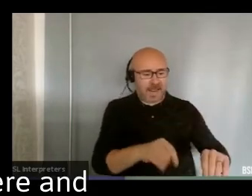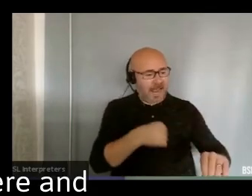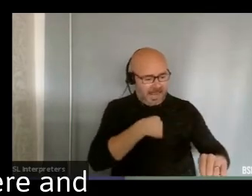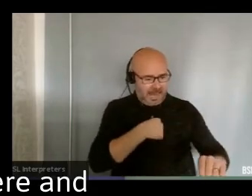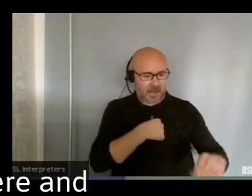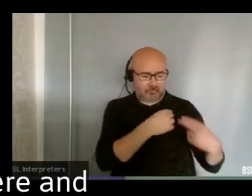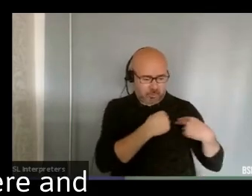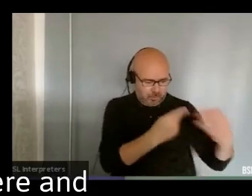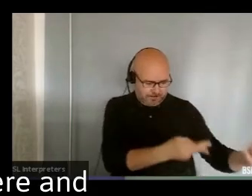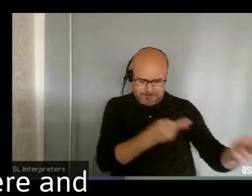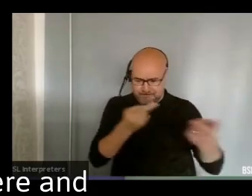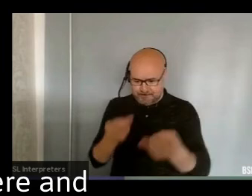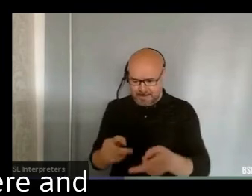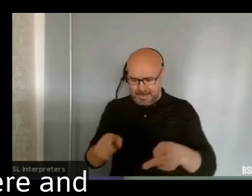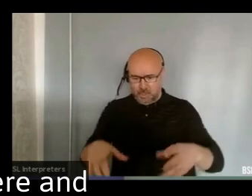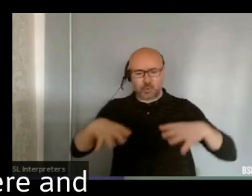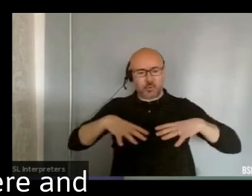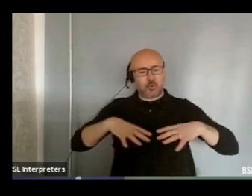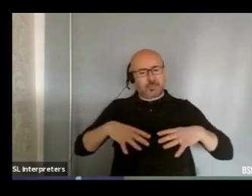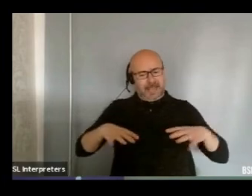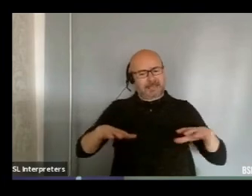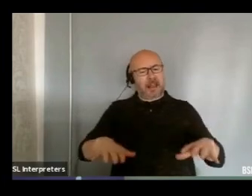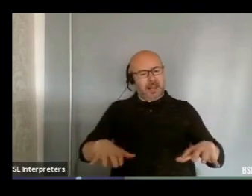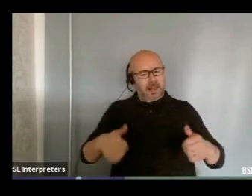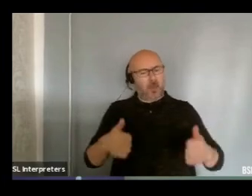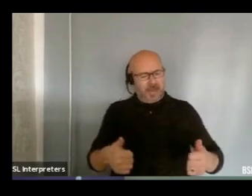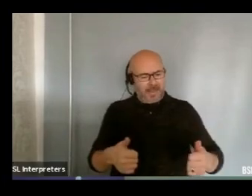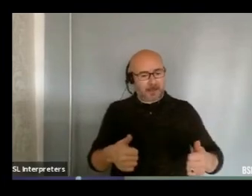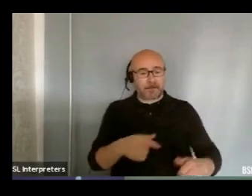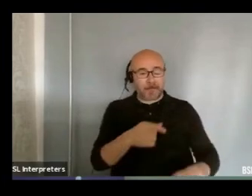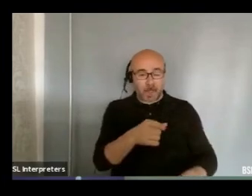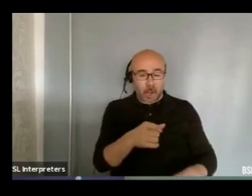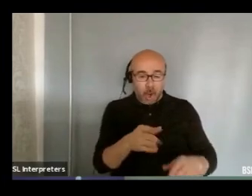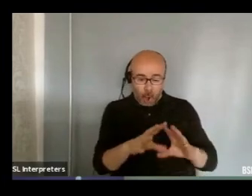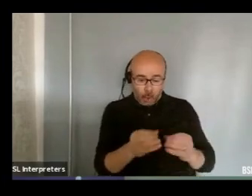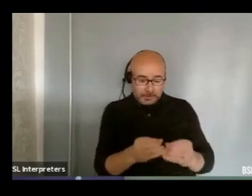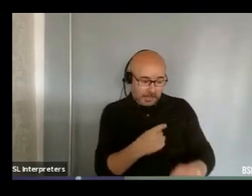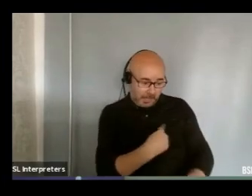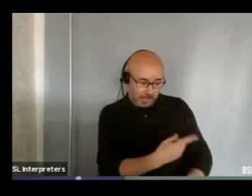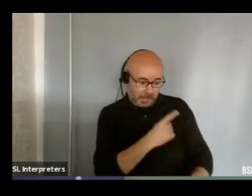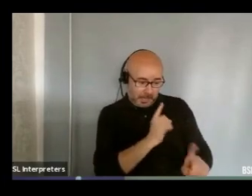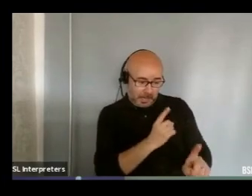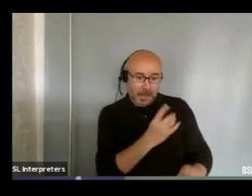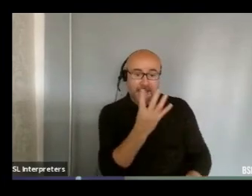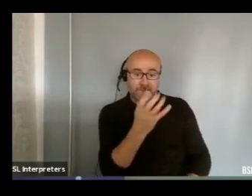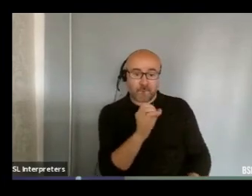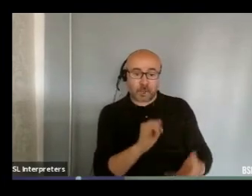settled in this comfortable bed. That 40 seconds of interaction means that the patients are using less anesthesia